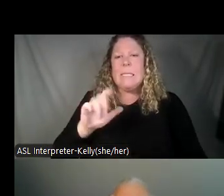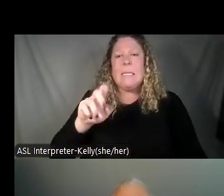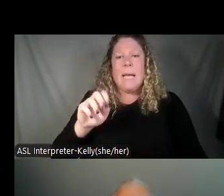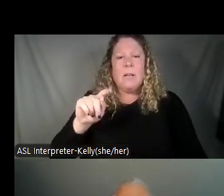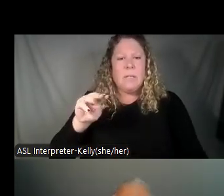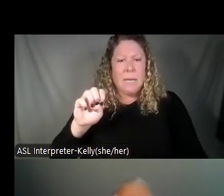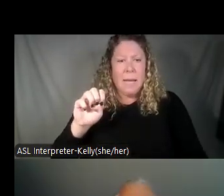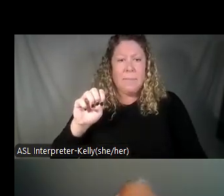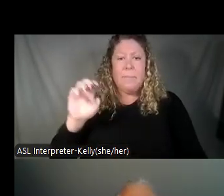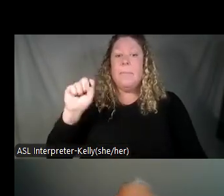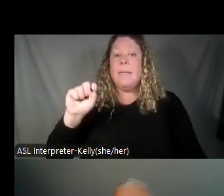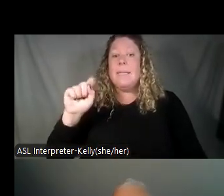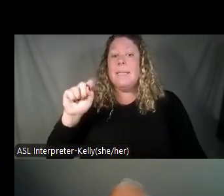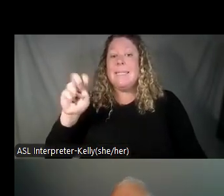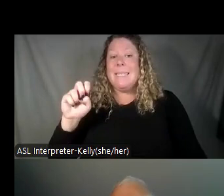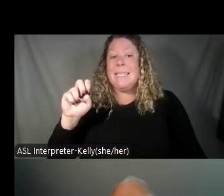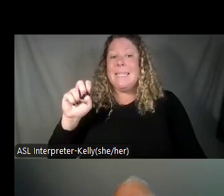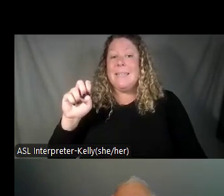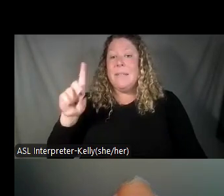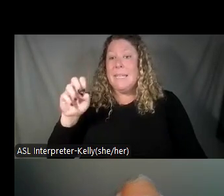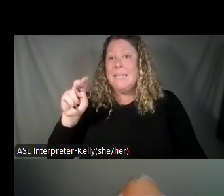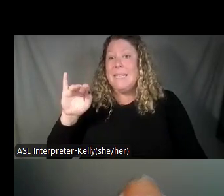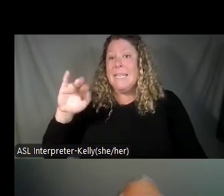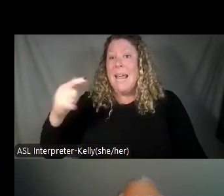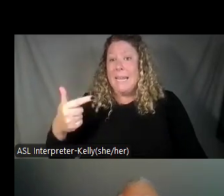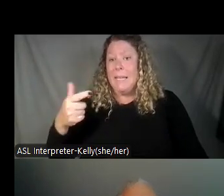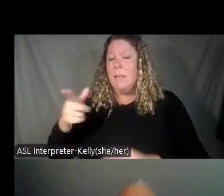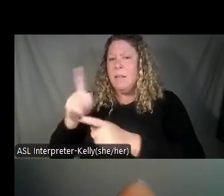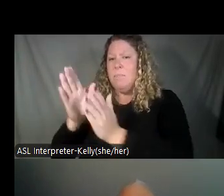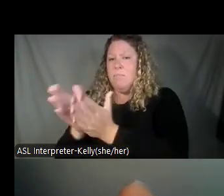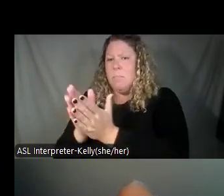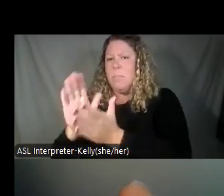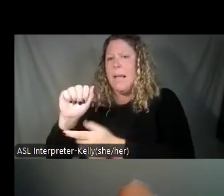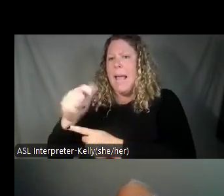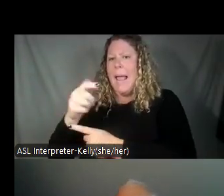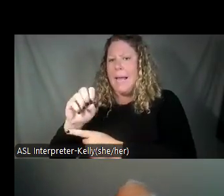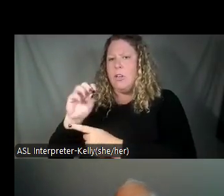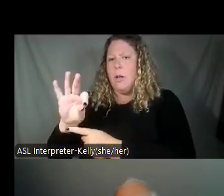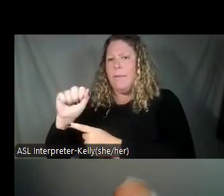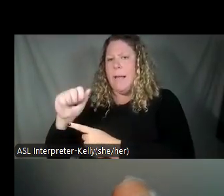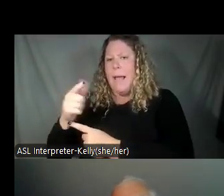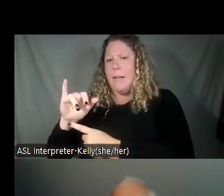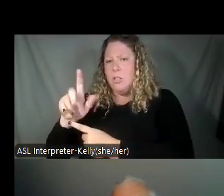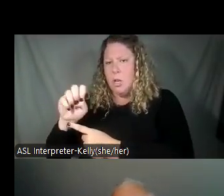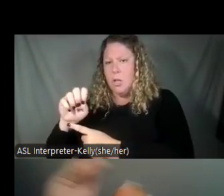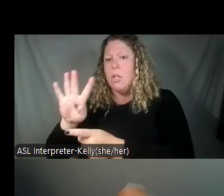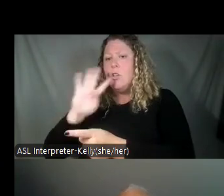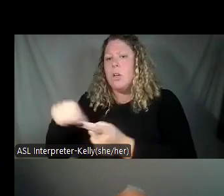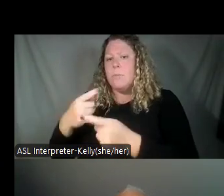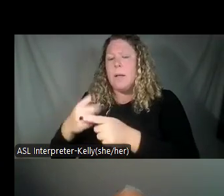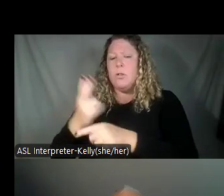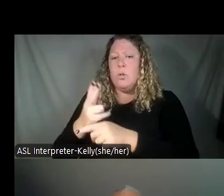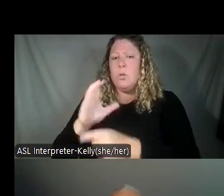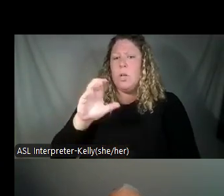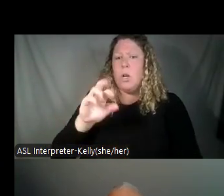Denning, who talks in the Age of Agile, he talks about moving from the Copernicus model over